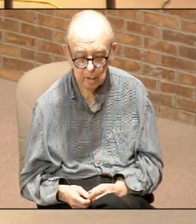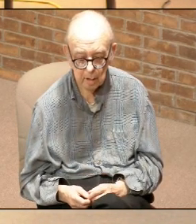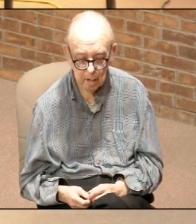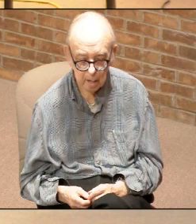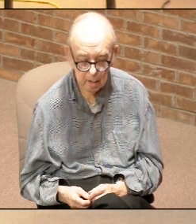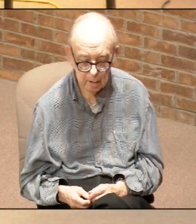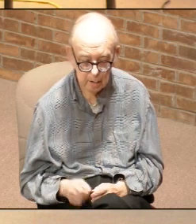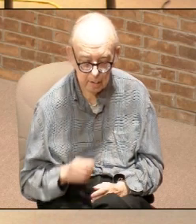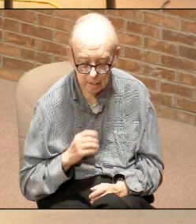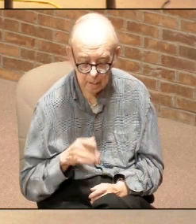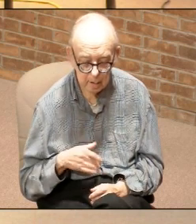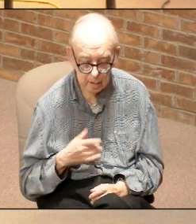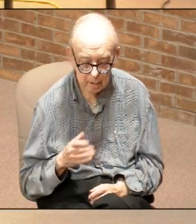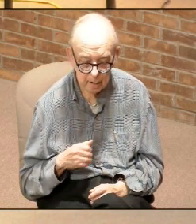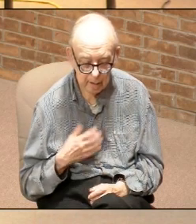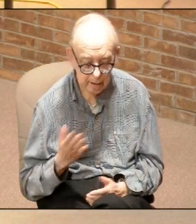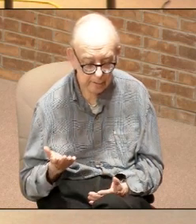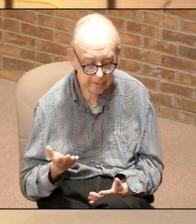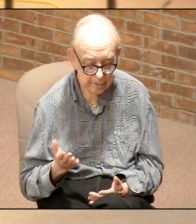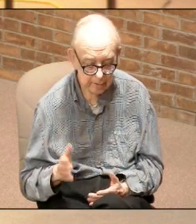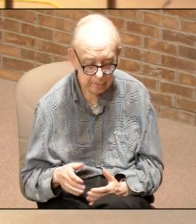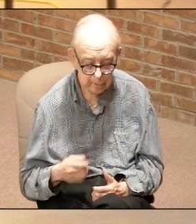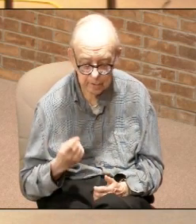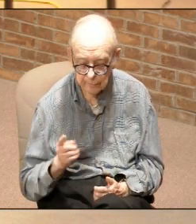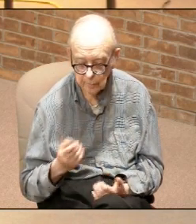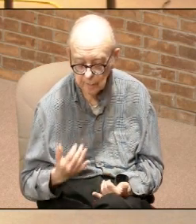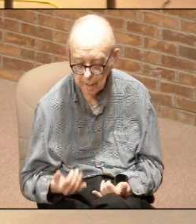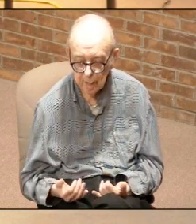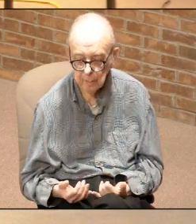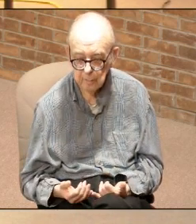i don't feel like i got anything to live for